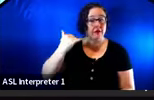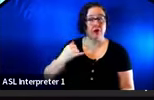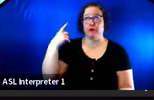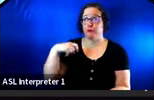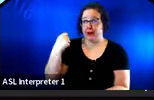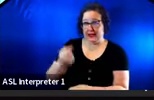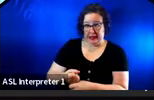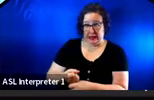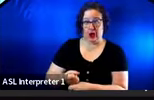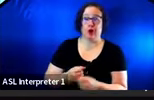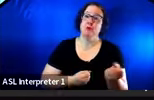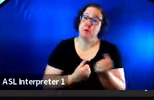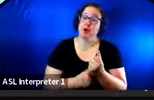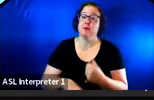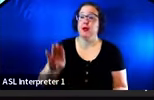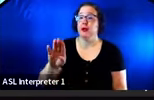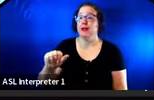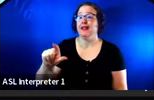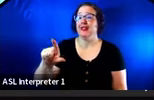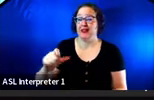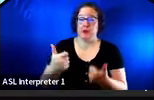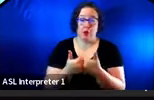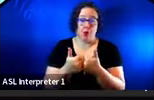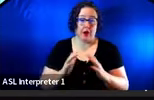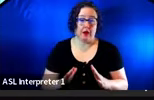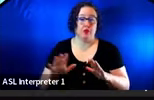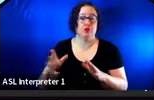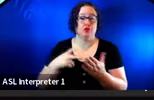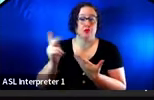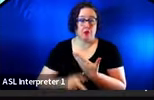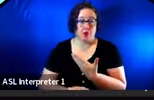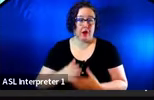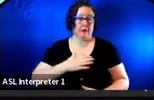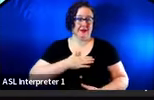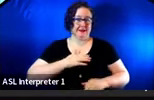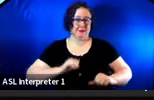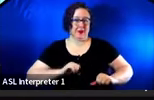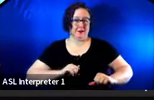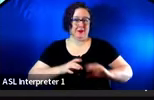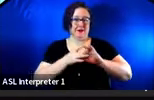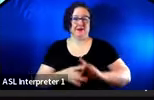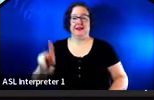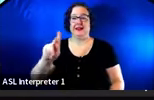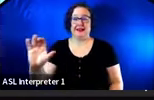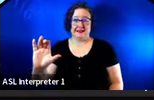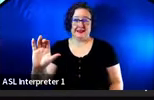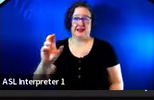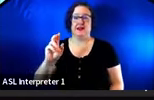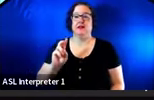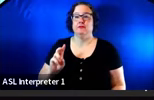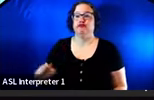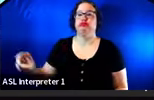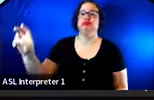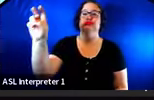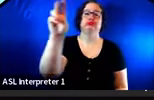AbleGamers program, this is where I kind of reference, you know, my ability based on Kansas City to travel all through the United States